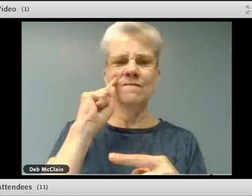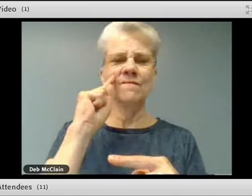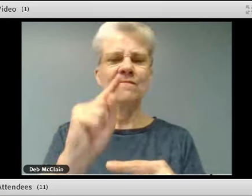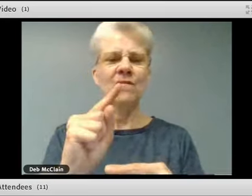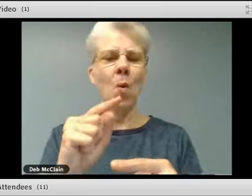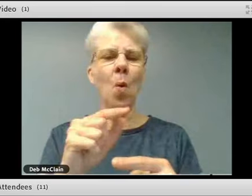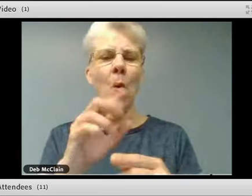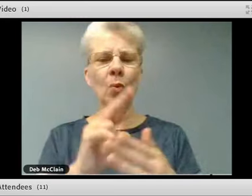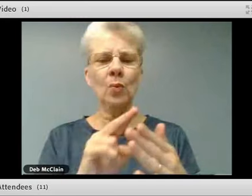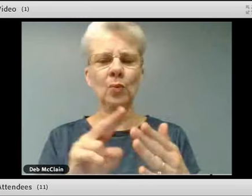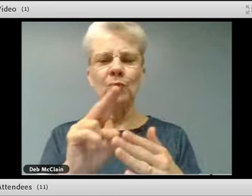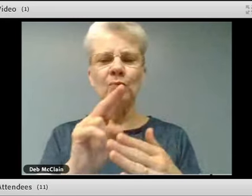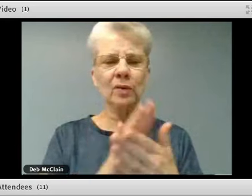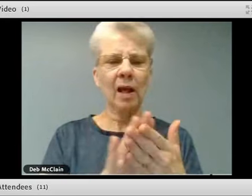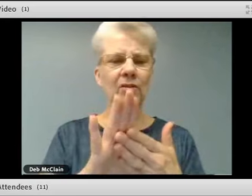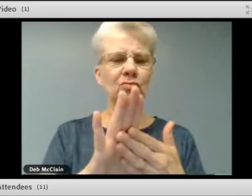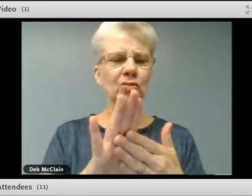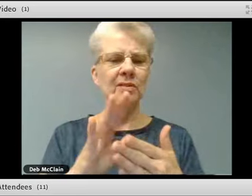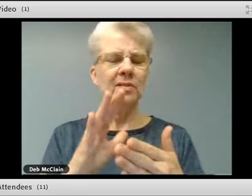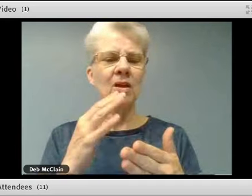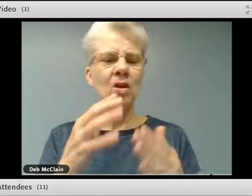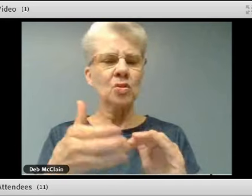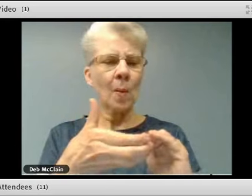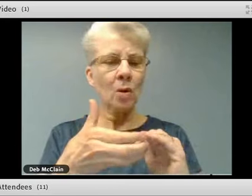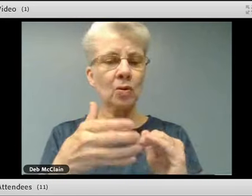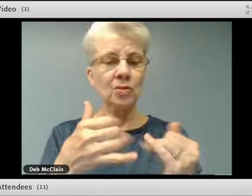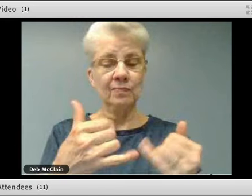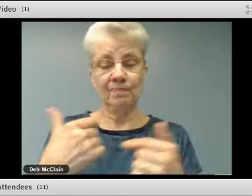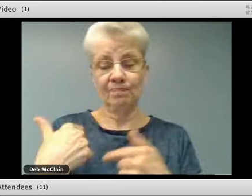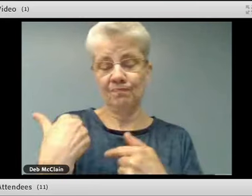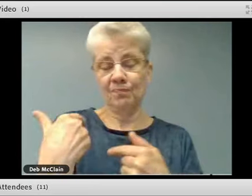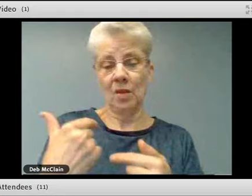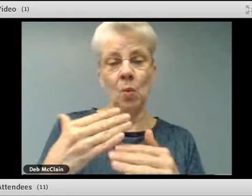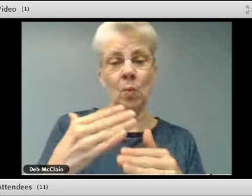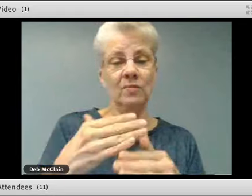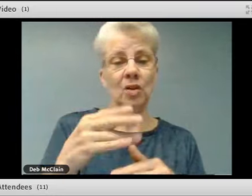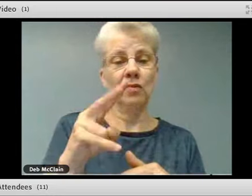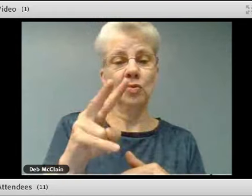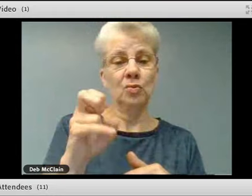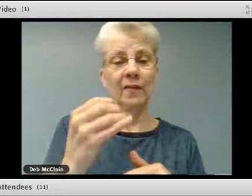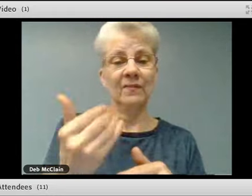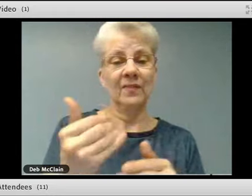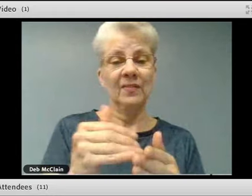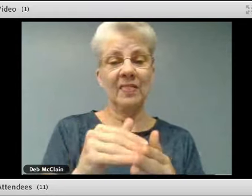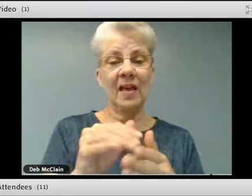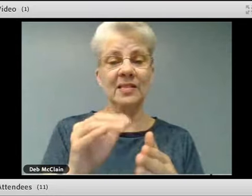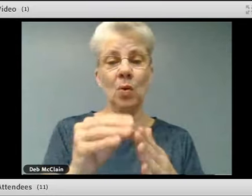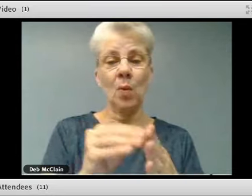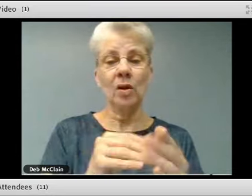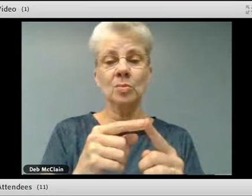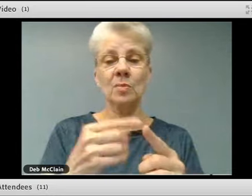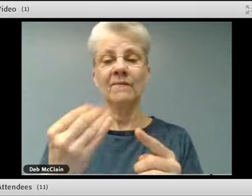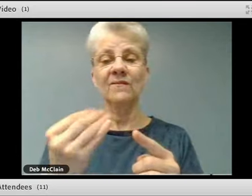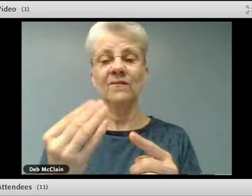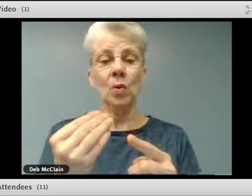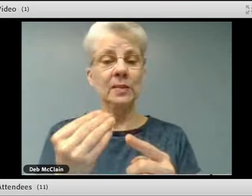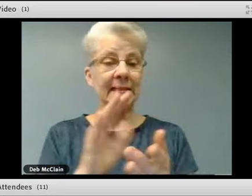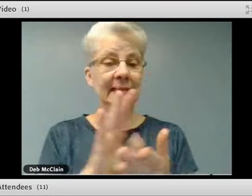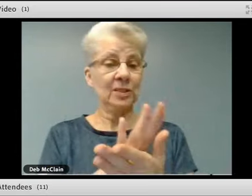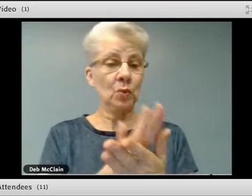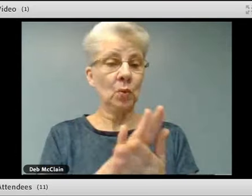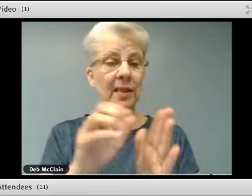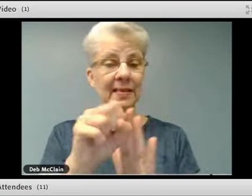contributing partners. To date, we have shared nearly 215,000 records from 14 contributing institutions in the state of